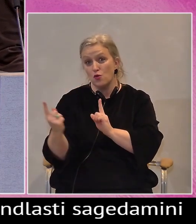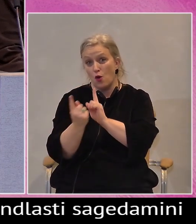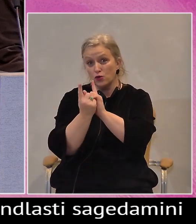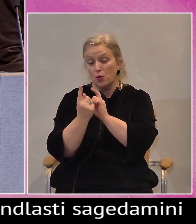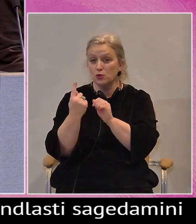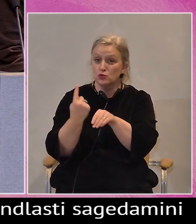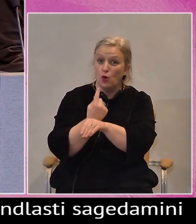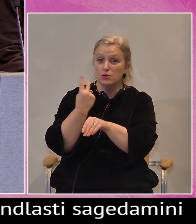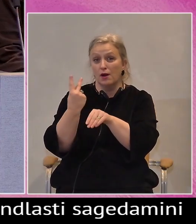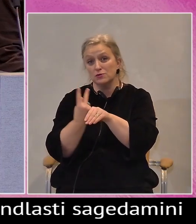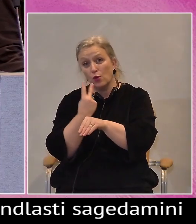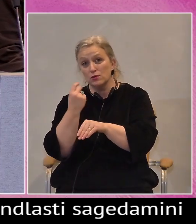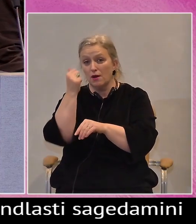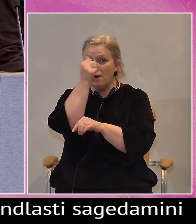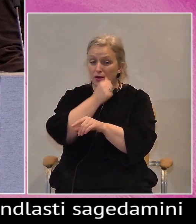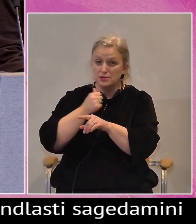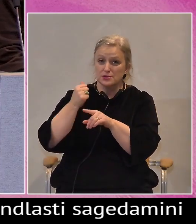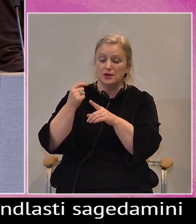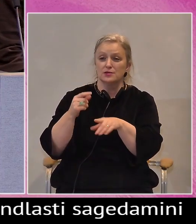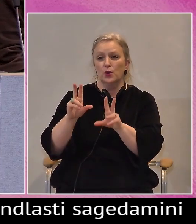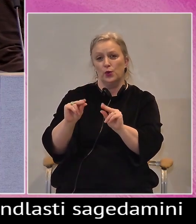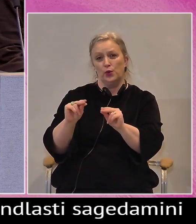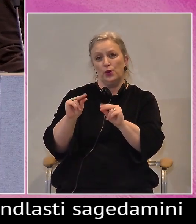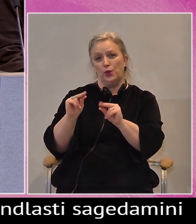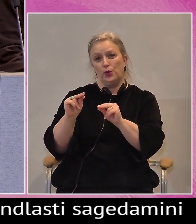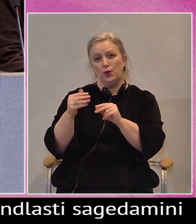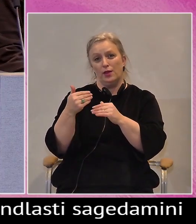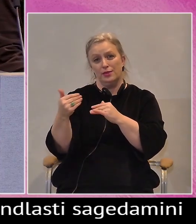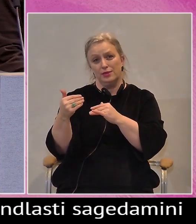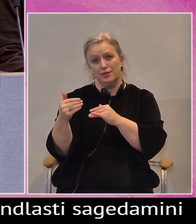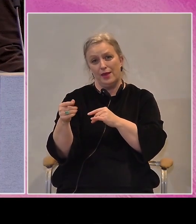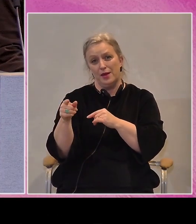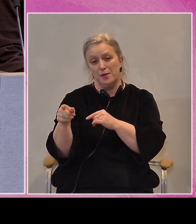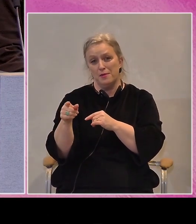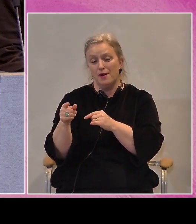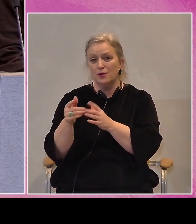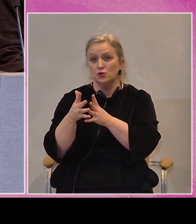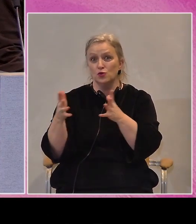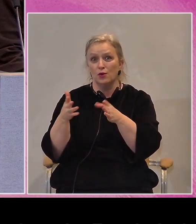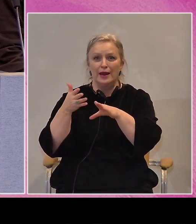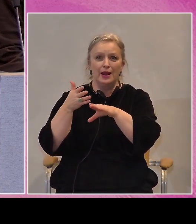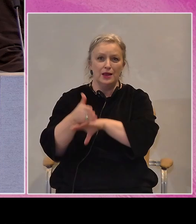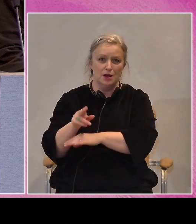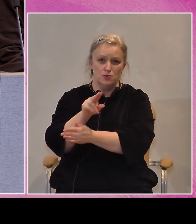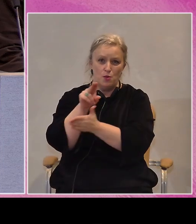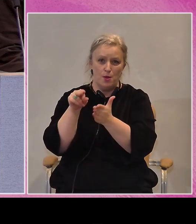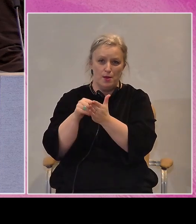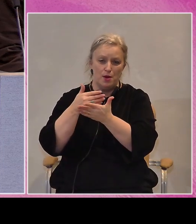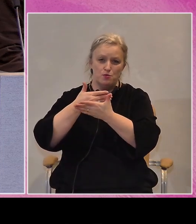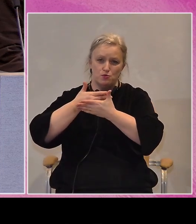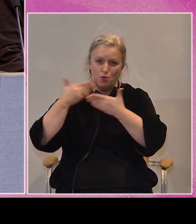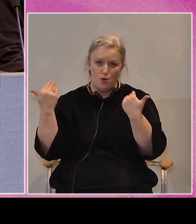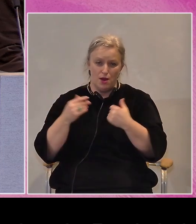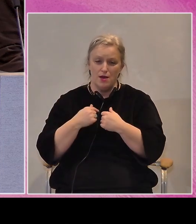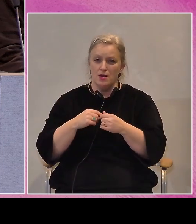But we see Franka maybe annually, maybe twice a year, because thankfully Franka does not